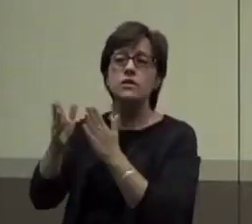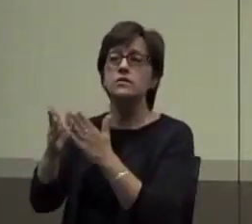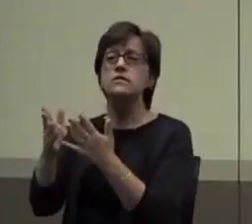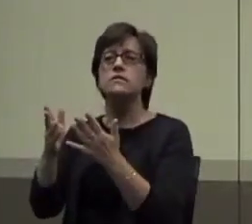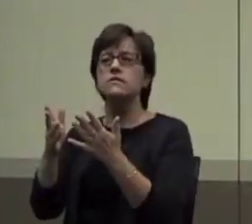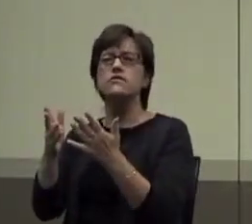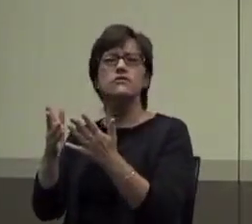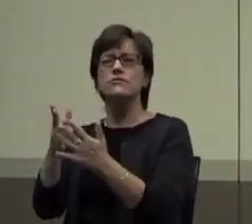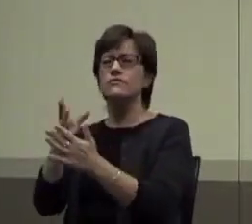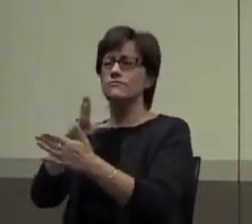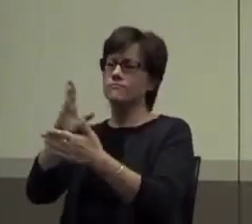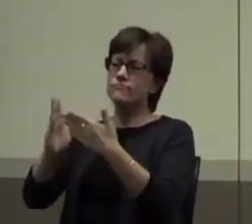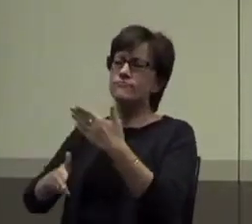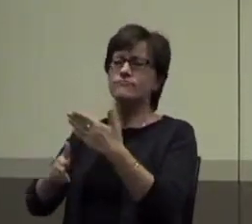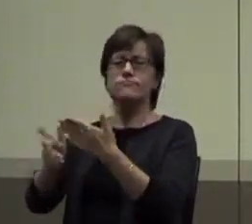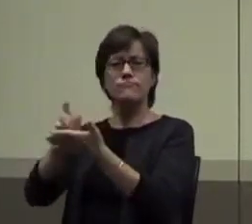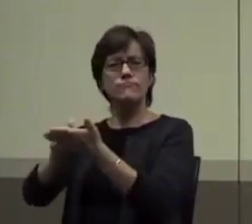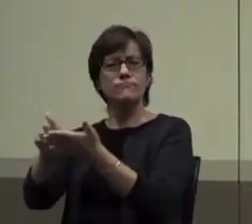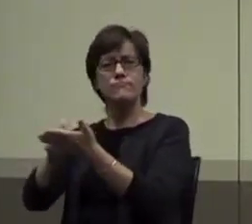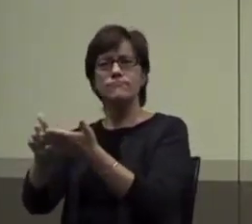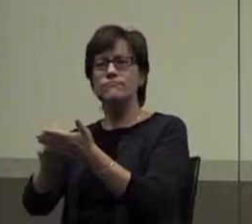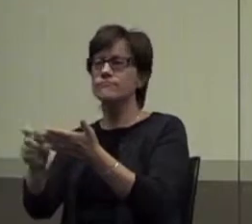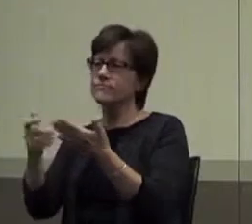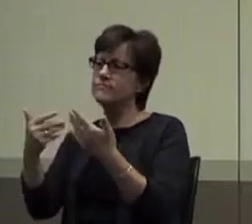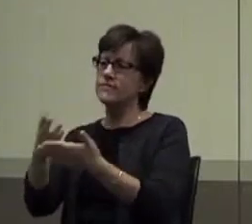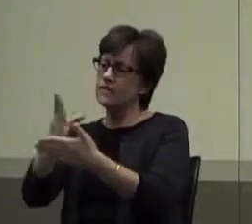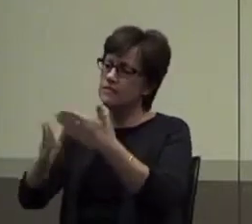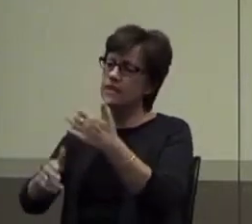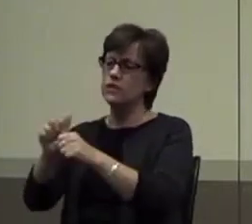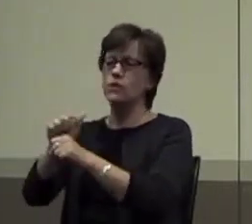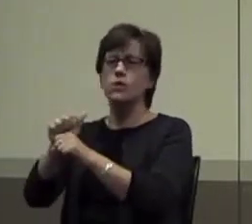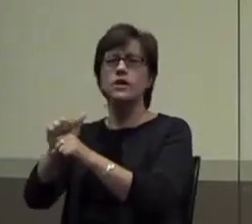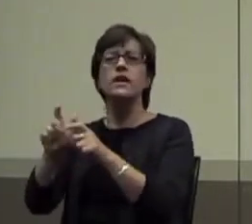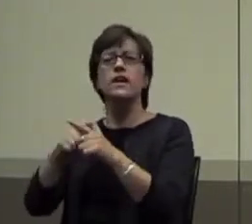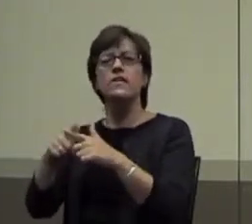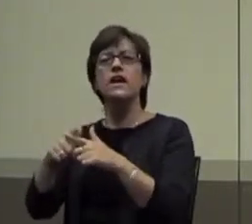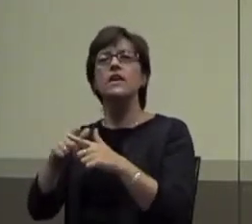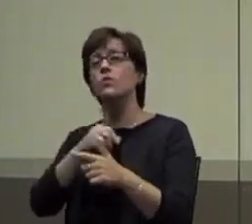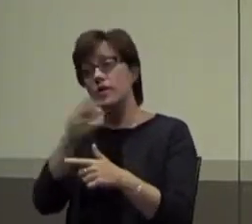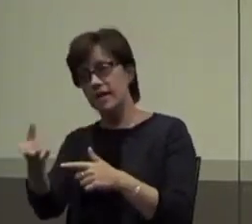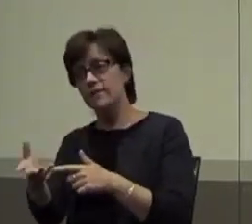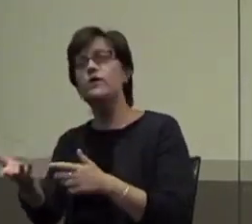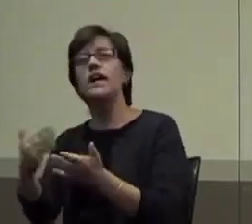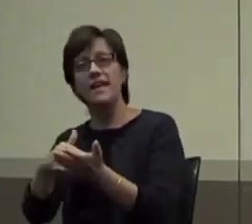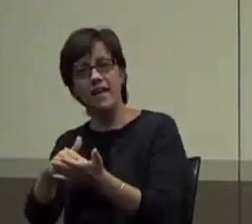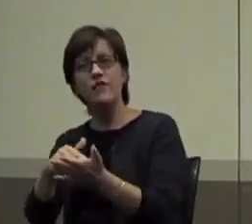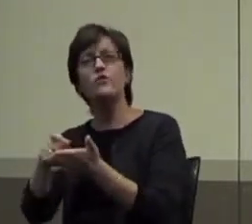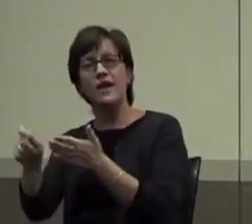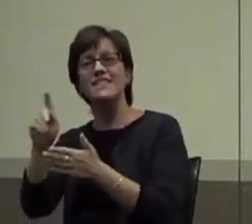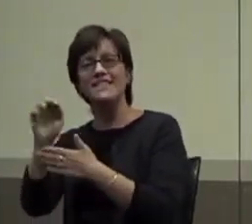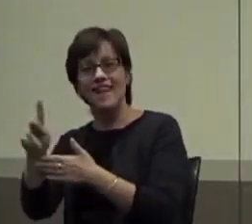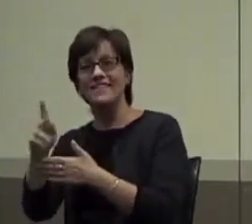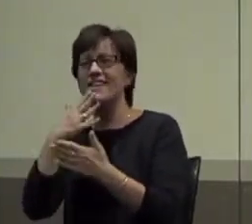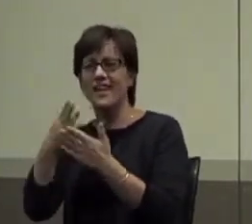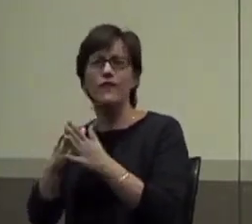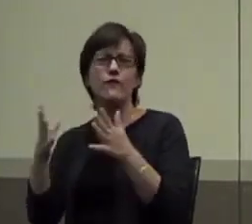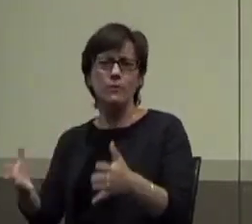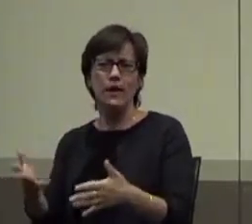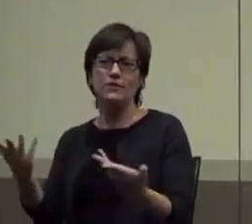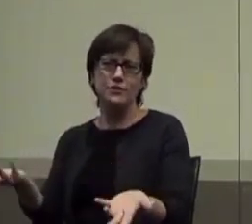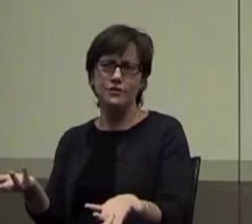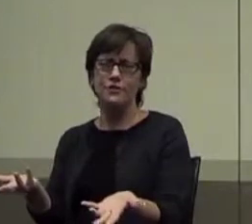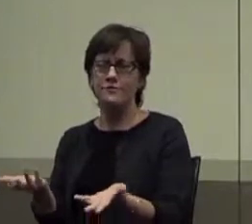behavior of just completing this stinking writing task and get your work done, and then you'll get another writing task. Thank you very much, right?